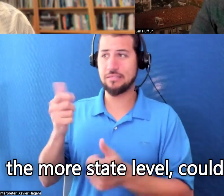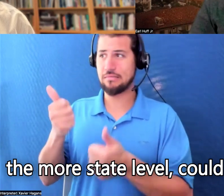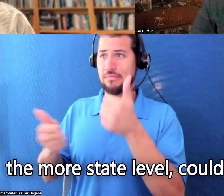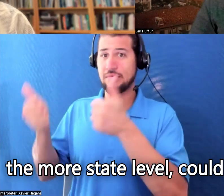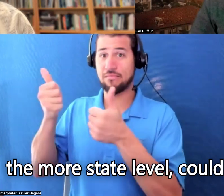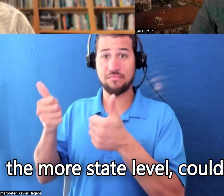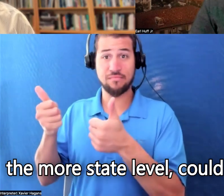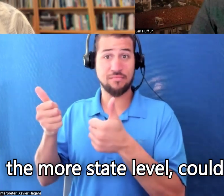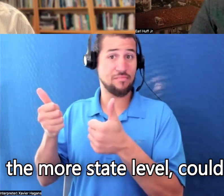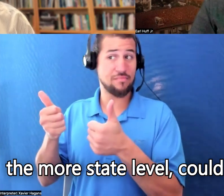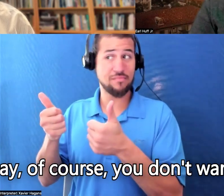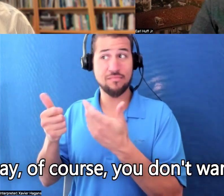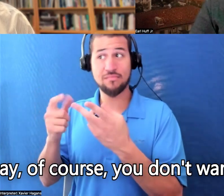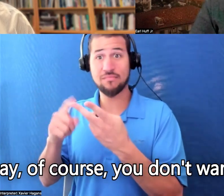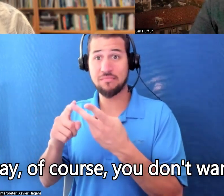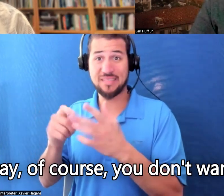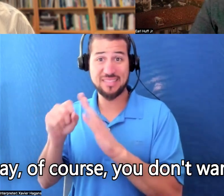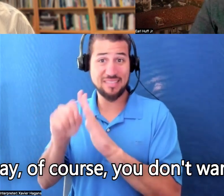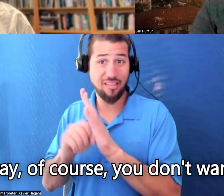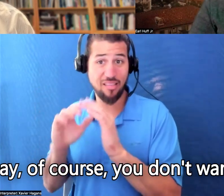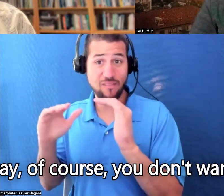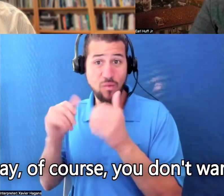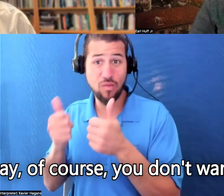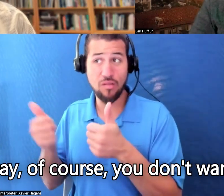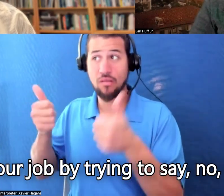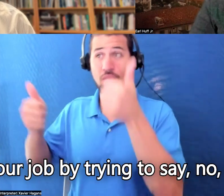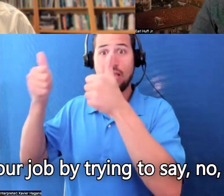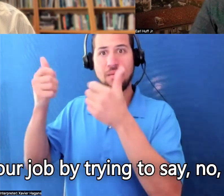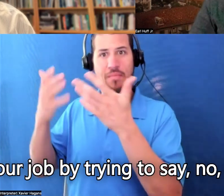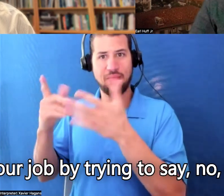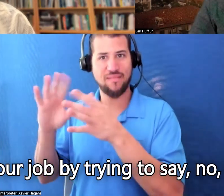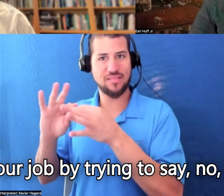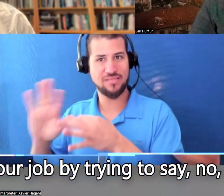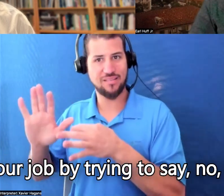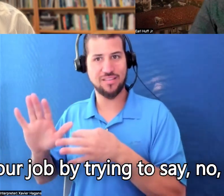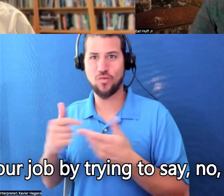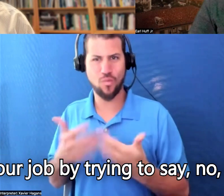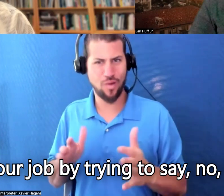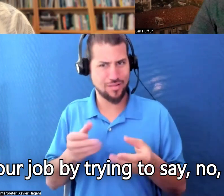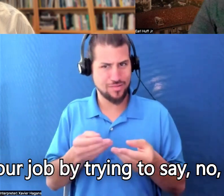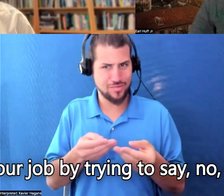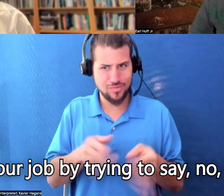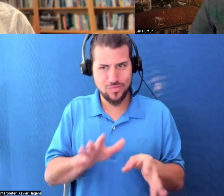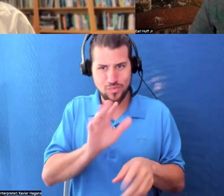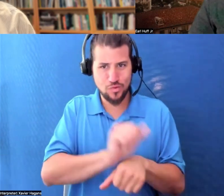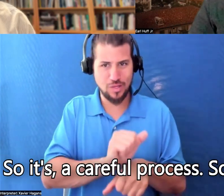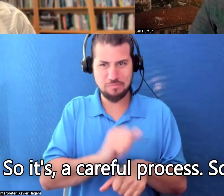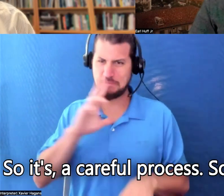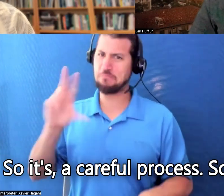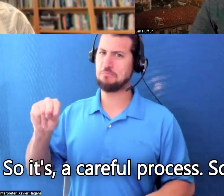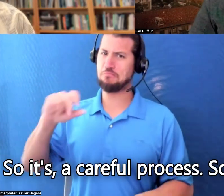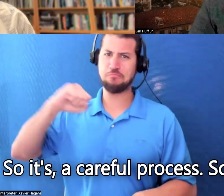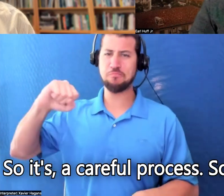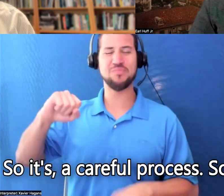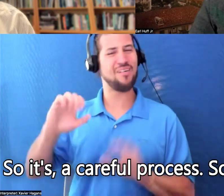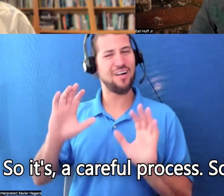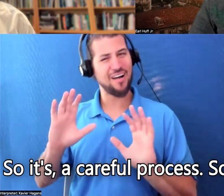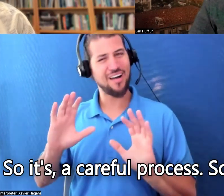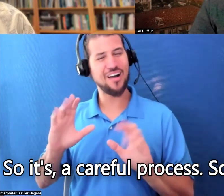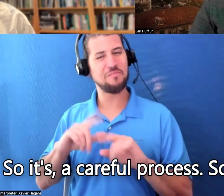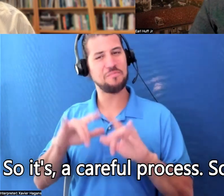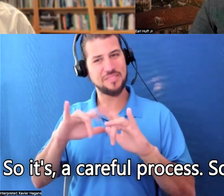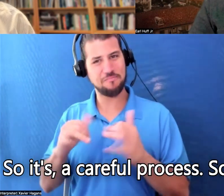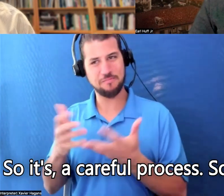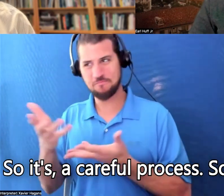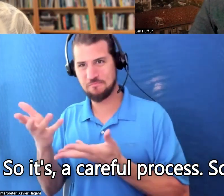level, could have us say, of course, you don't want to lose your job by trying to say, no, I'm not. So it's